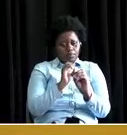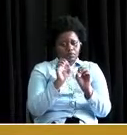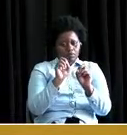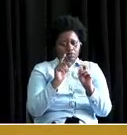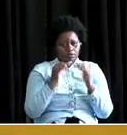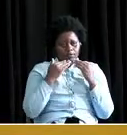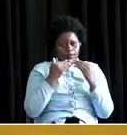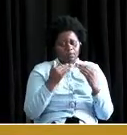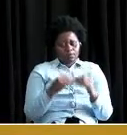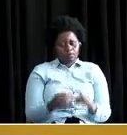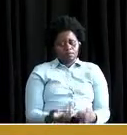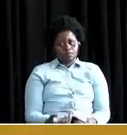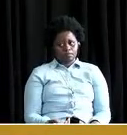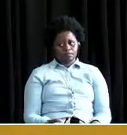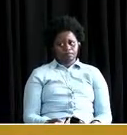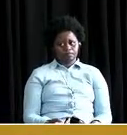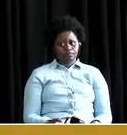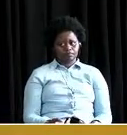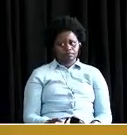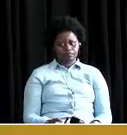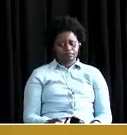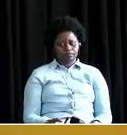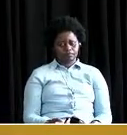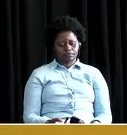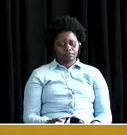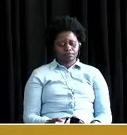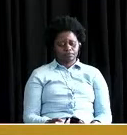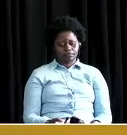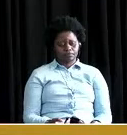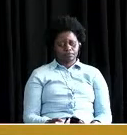Okay, thank you. Thank you, His Worship.